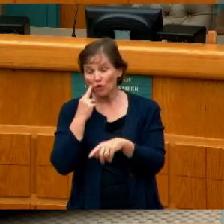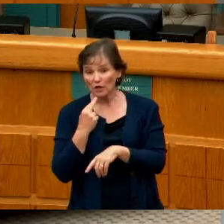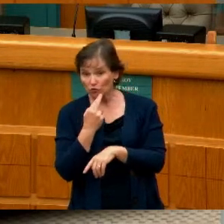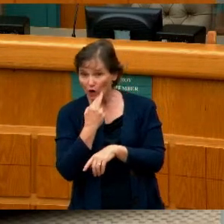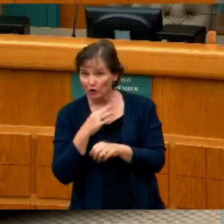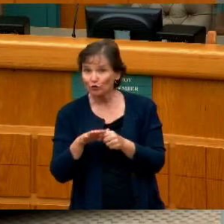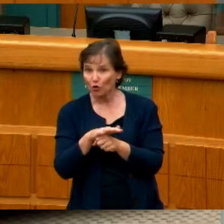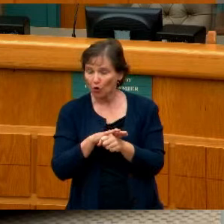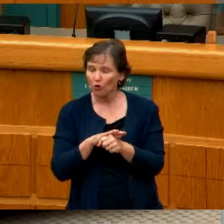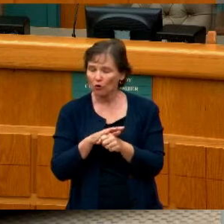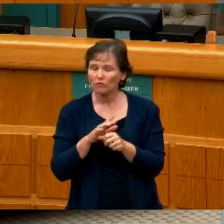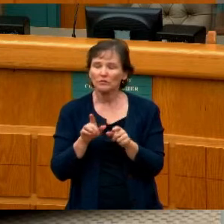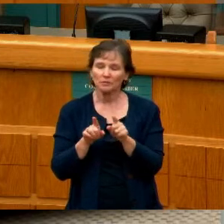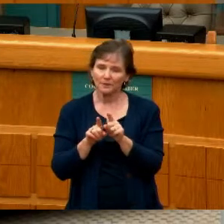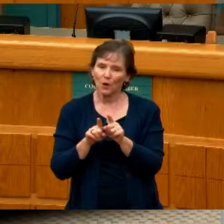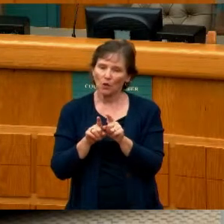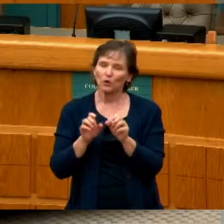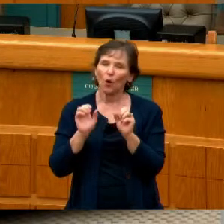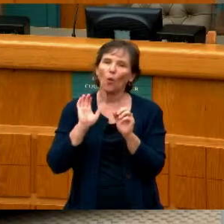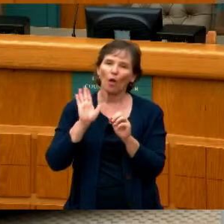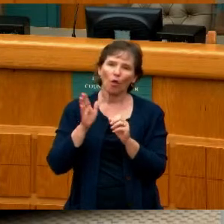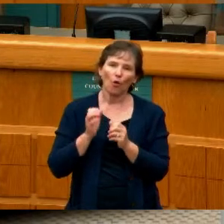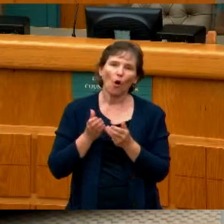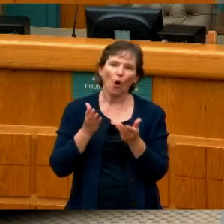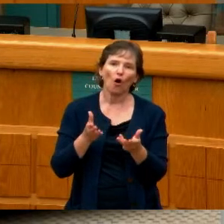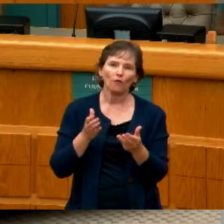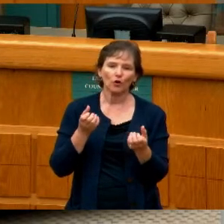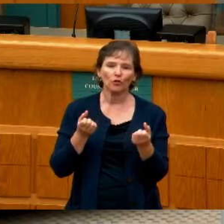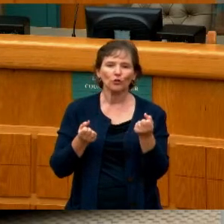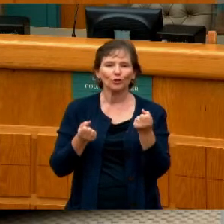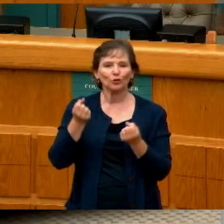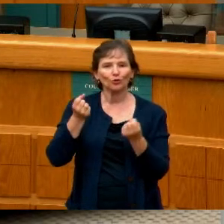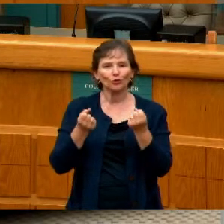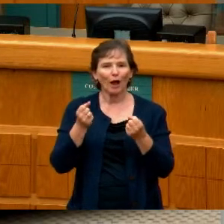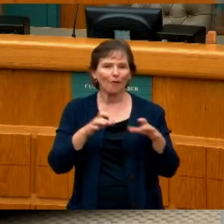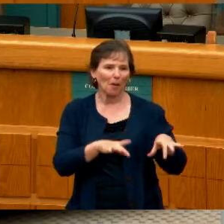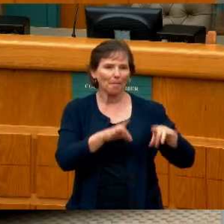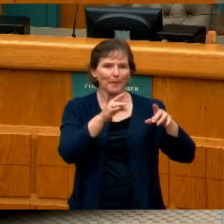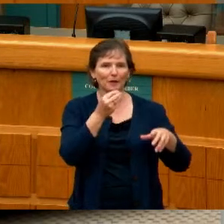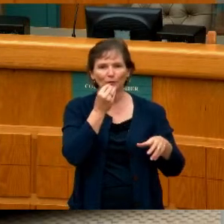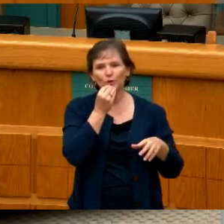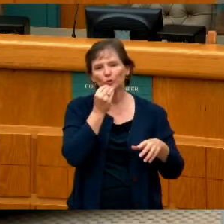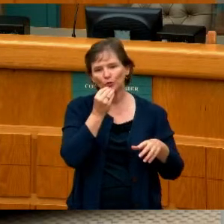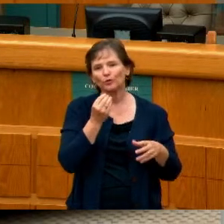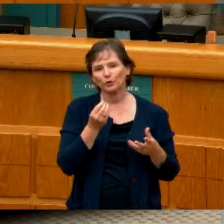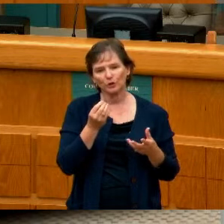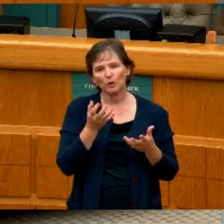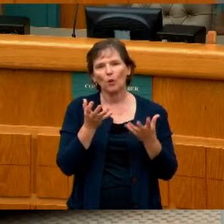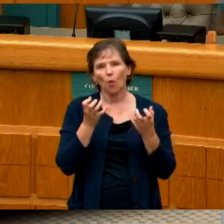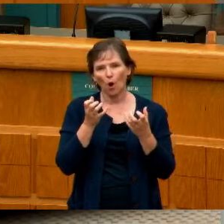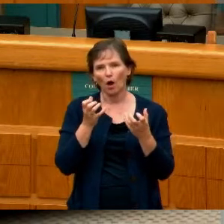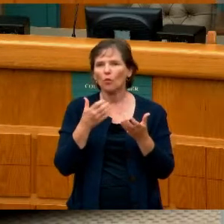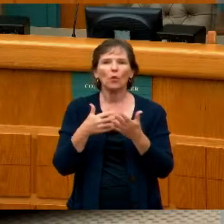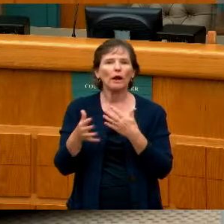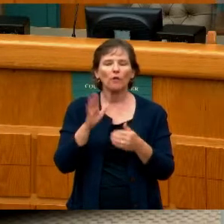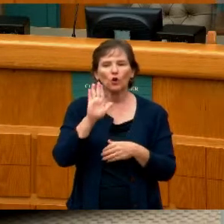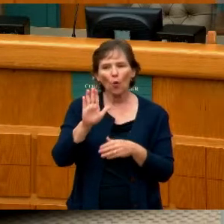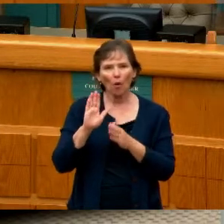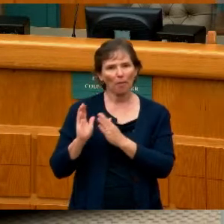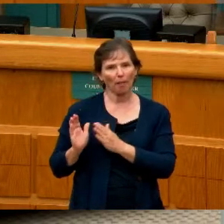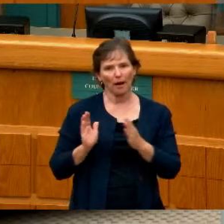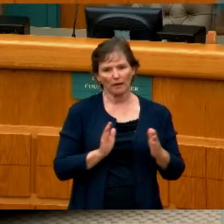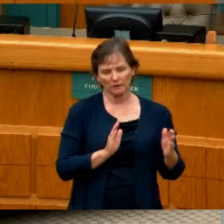many are offering dine-in service, don't forget they're also offering drive-through service. So enjoy